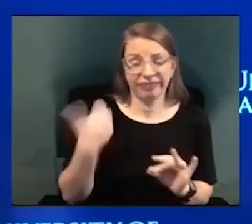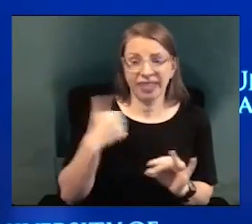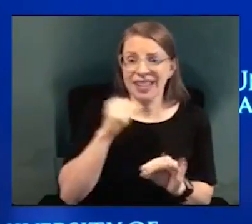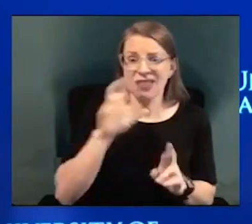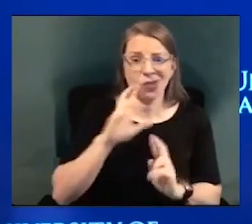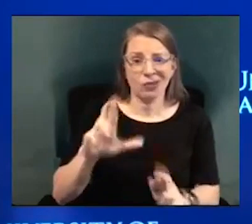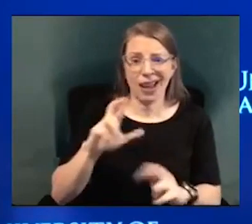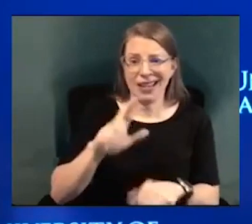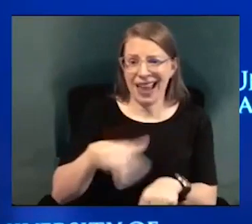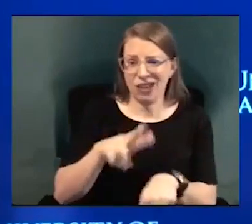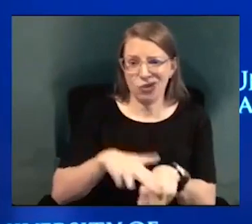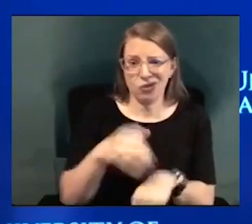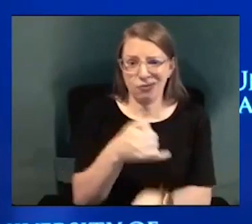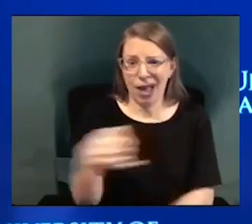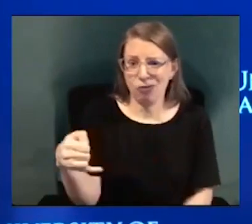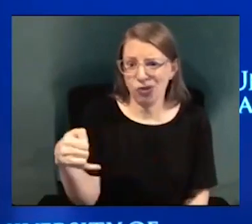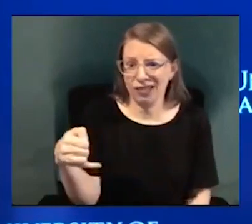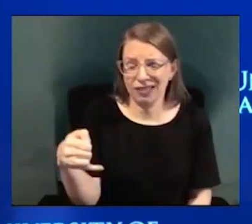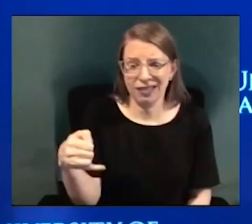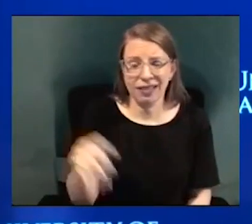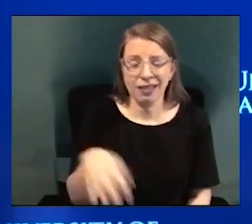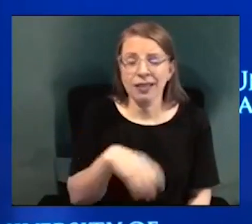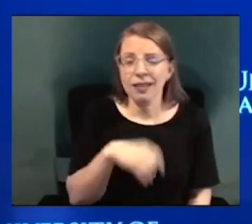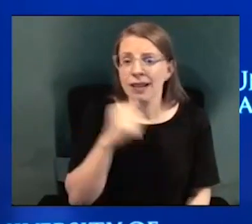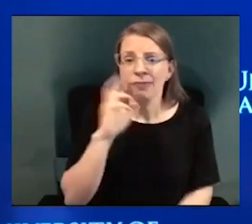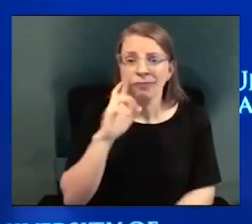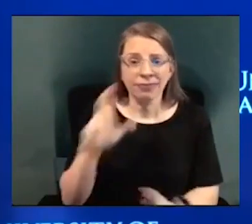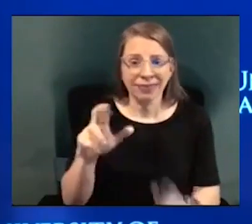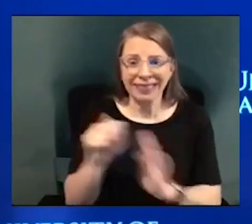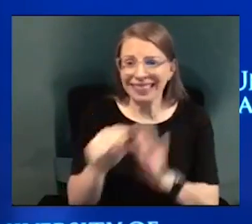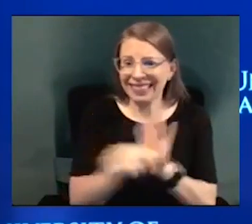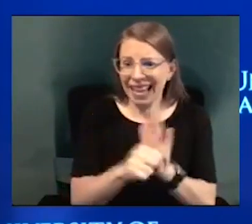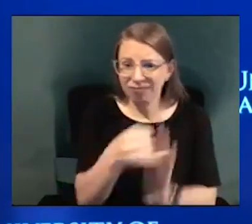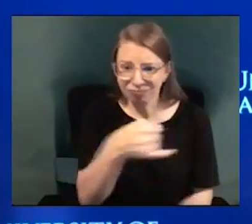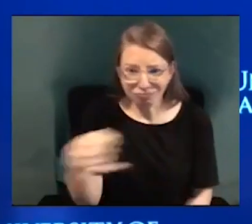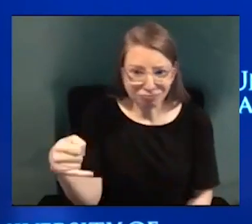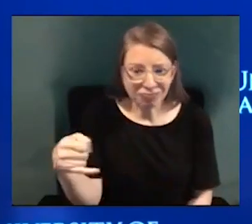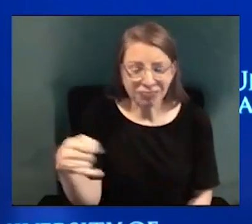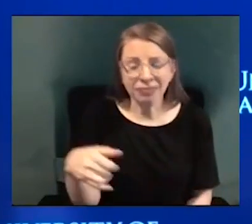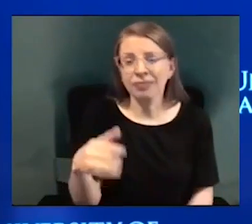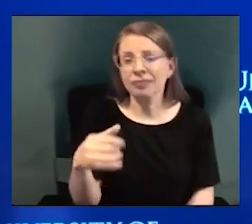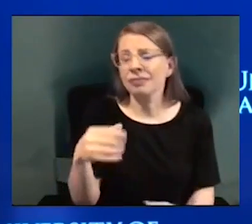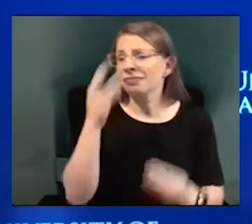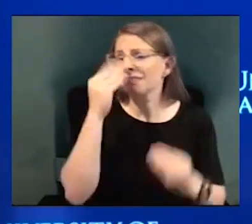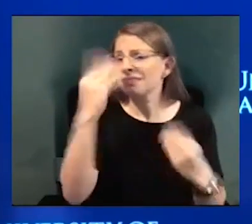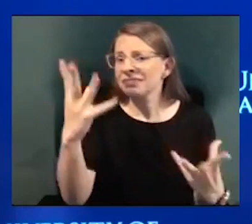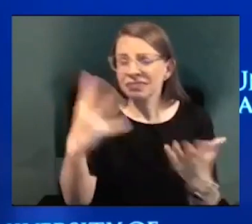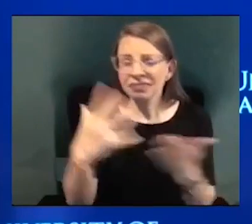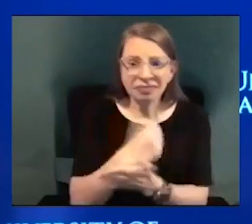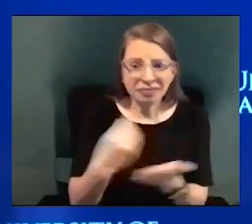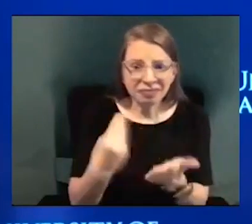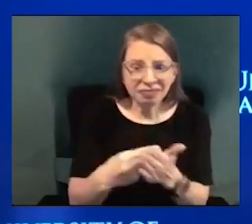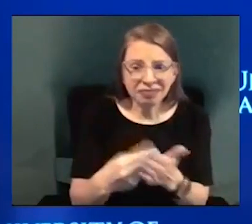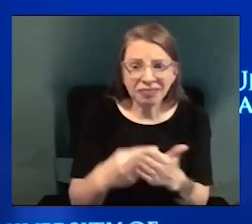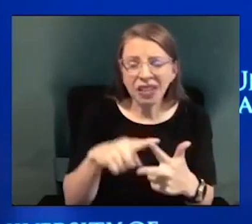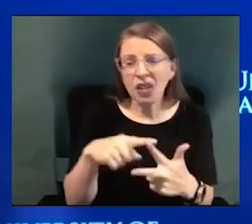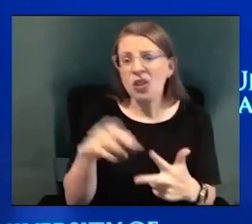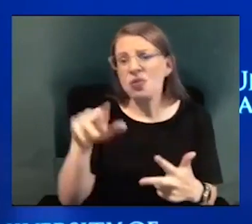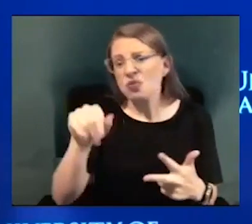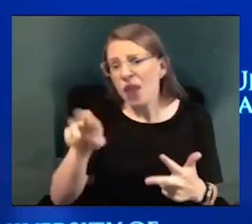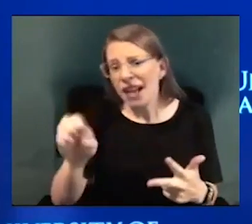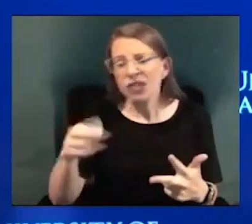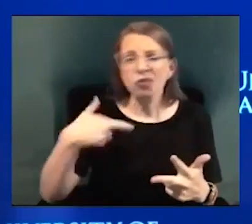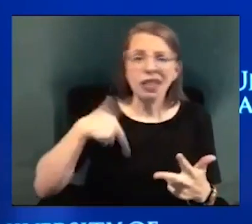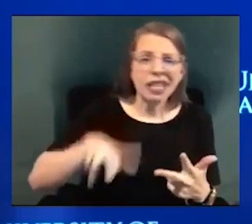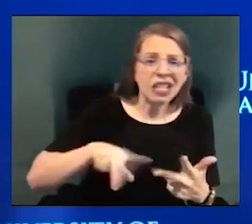national boundaries. It doesn't respect state boundaries. It doesn't care how much money you make, what race you are, what religion you are, what your gender preference is, how